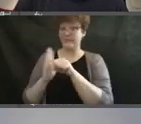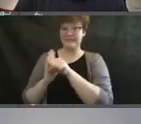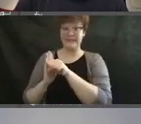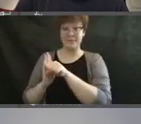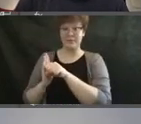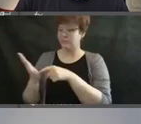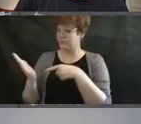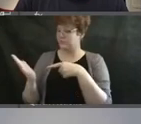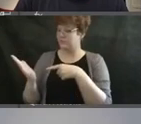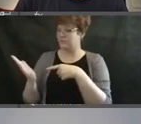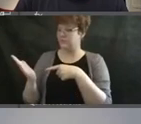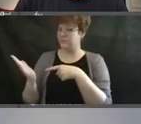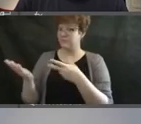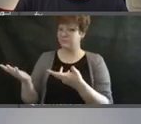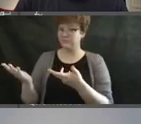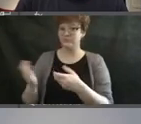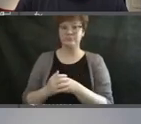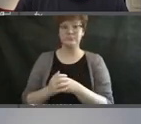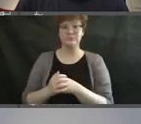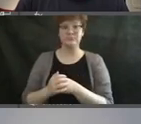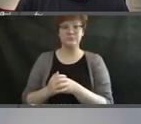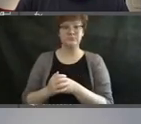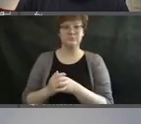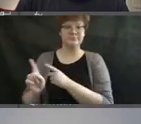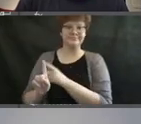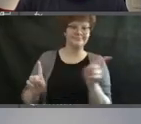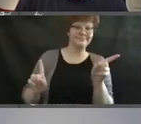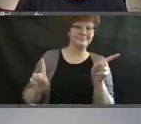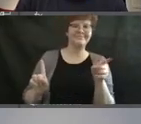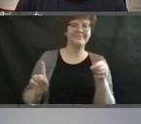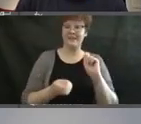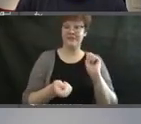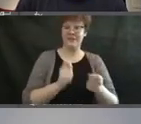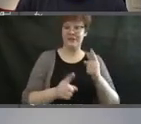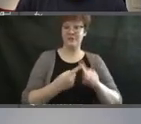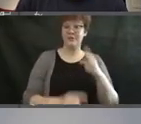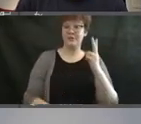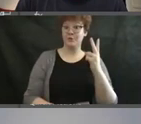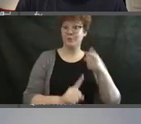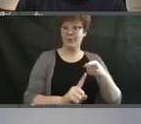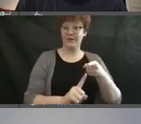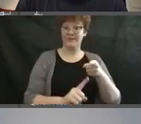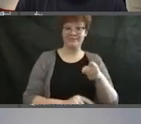so for example, I can change this to a 2 point, and now we'll go ahead again and we'll,